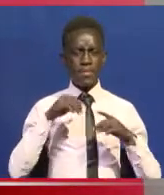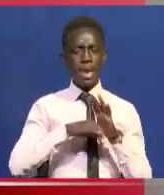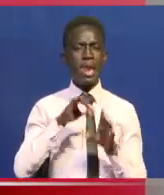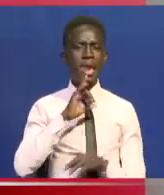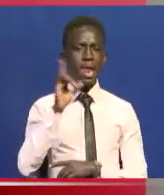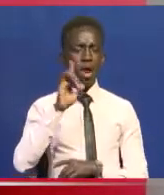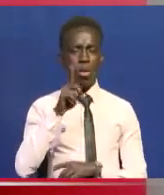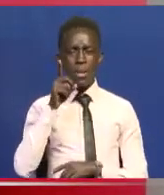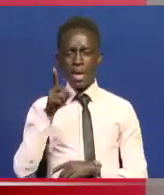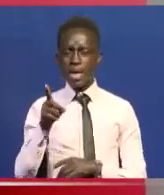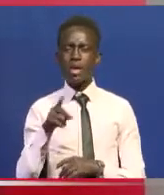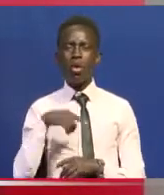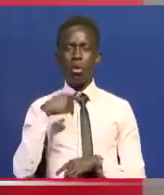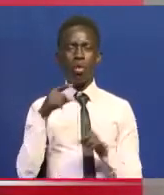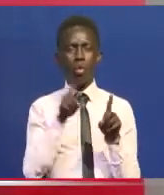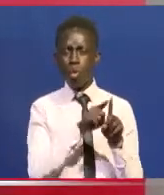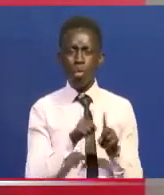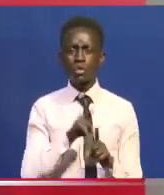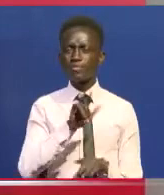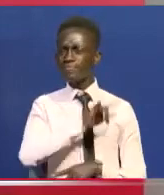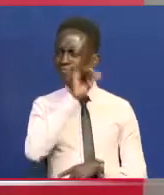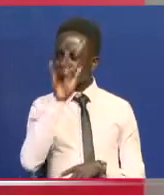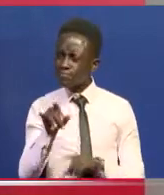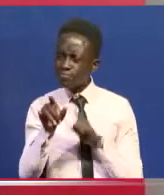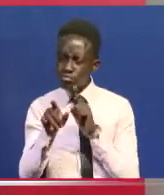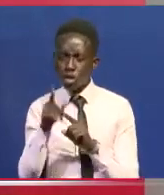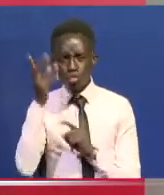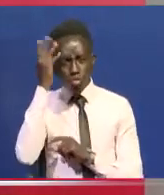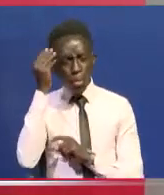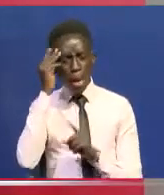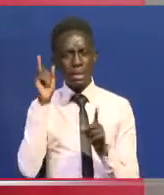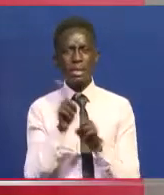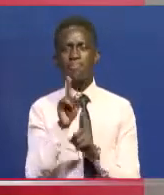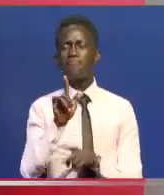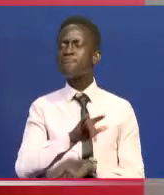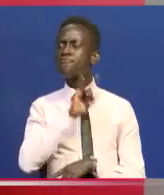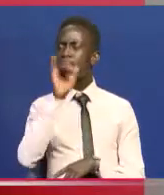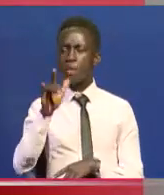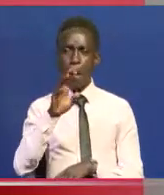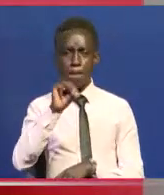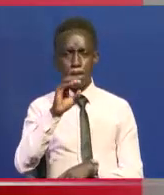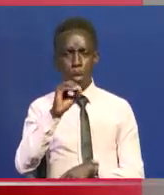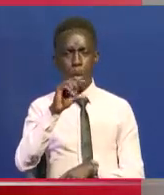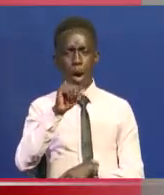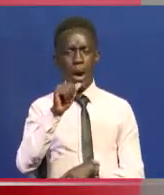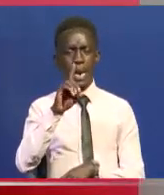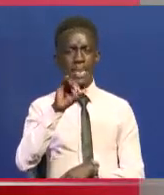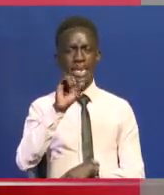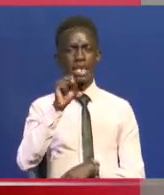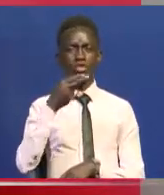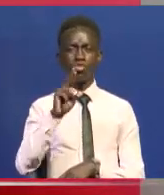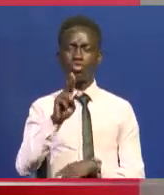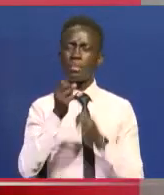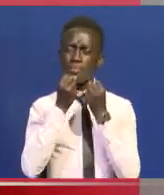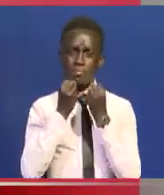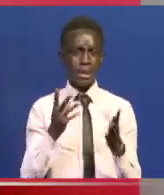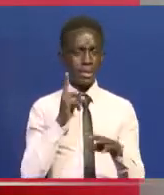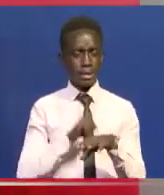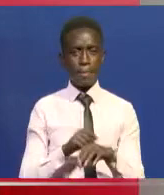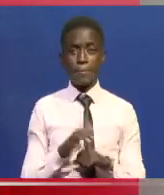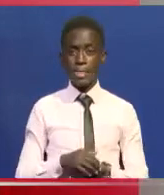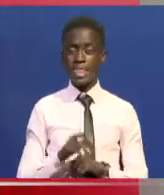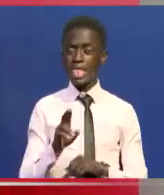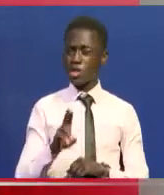also cover Somalia and go to Mogadishu very often. The UN family is huge